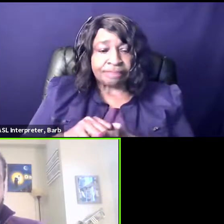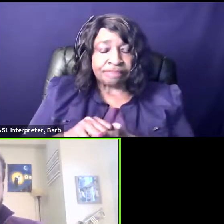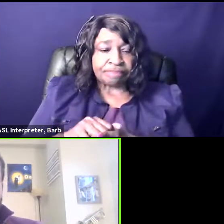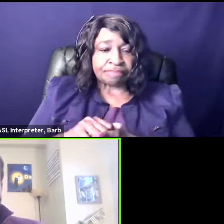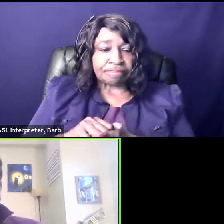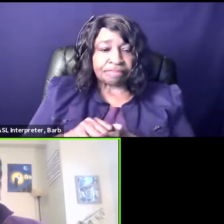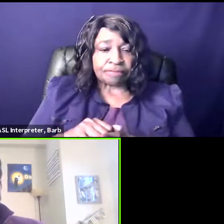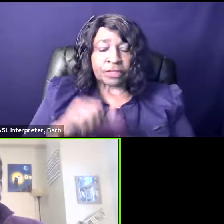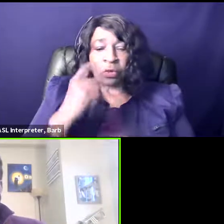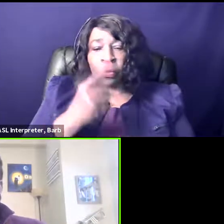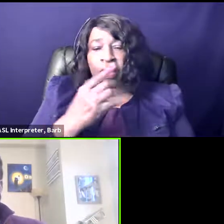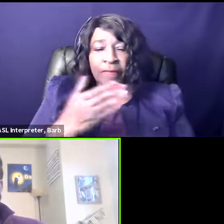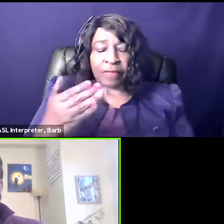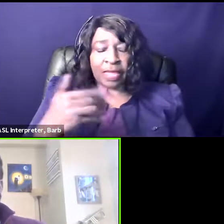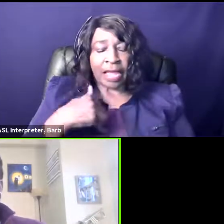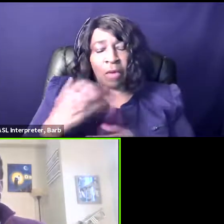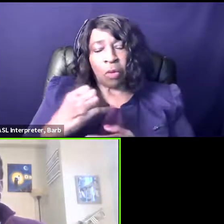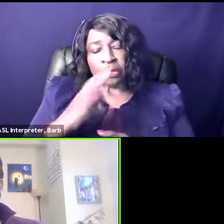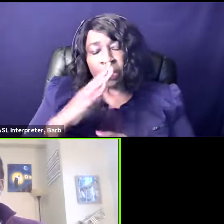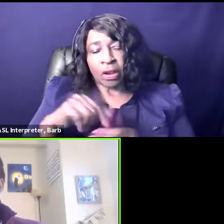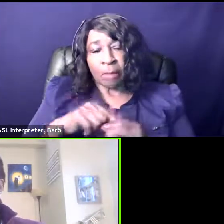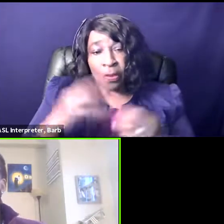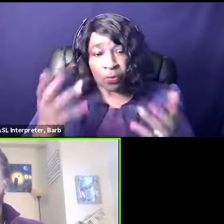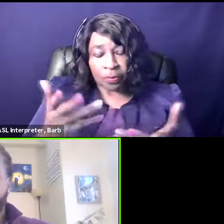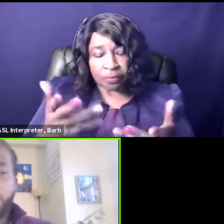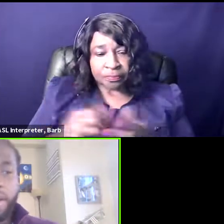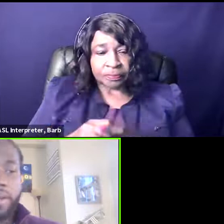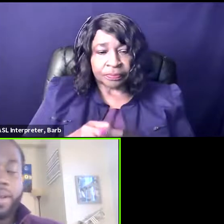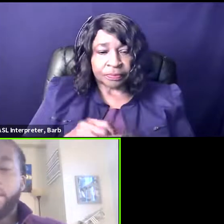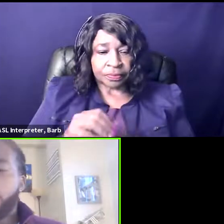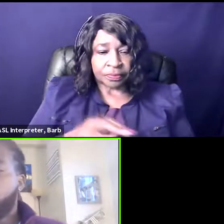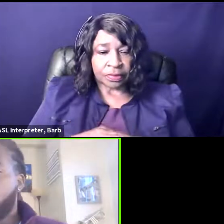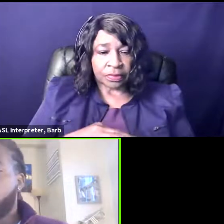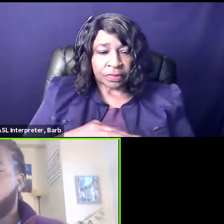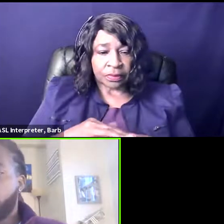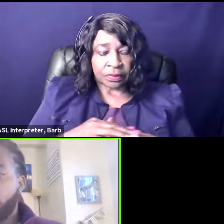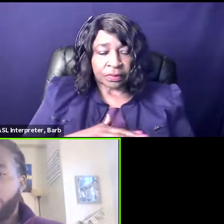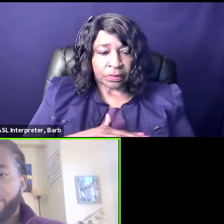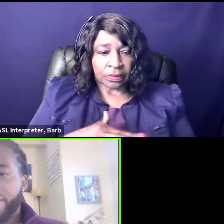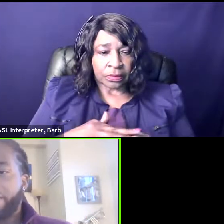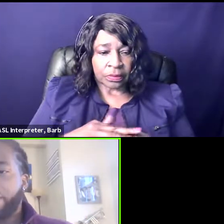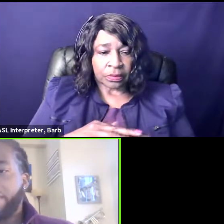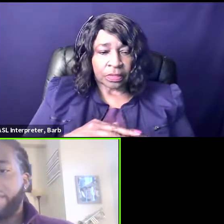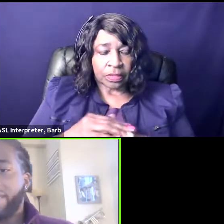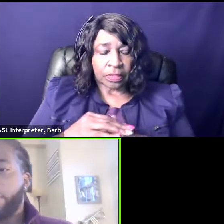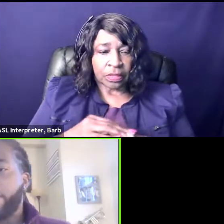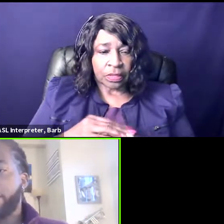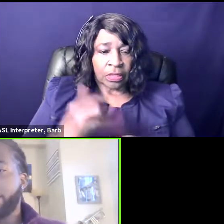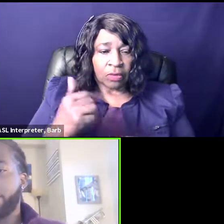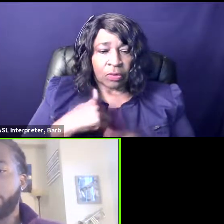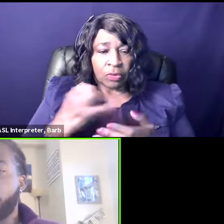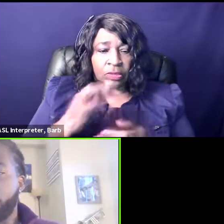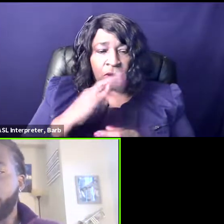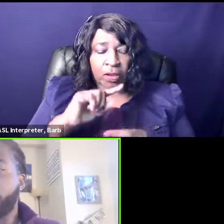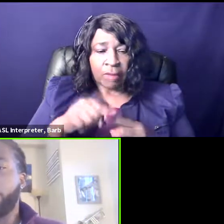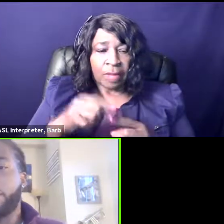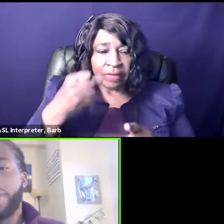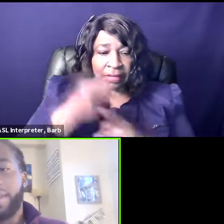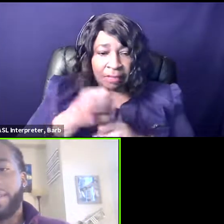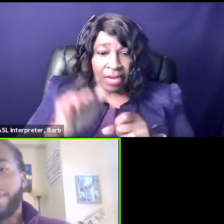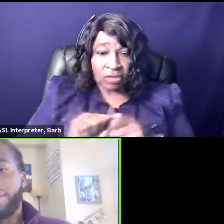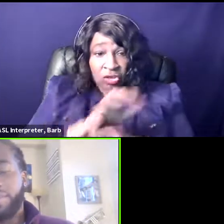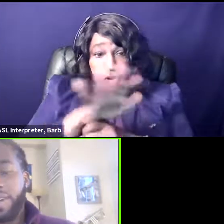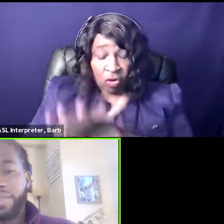thing that I do kind of want to talk about right now that is, a macro issue, right? We would be remiss not to mention the impact of COVID,